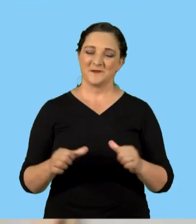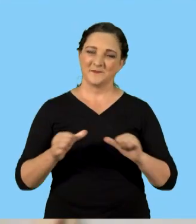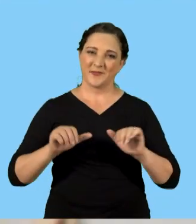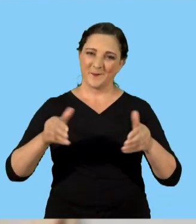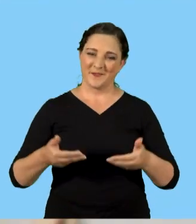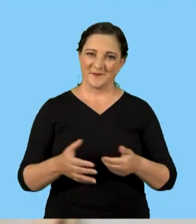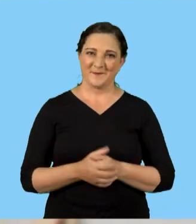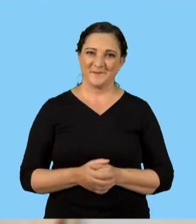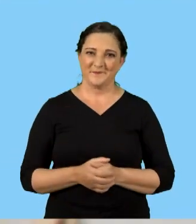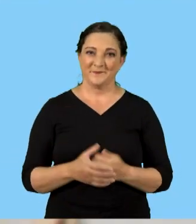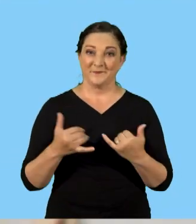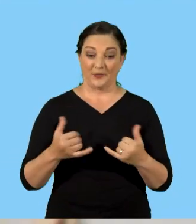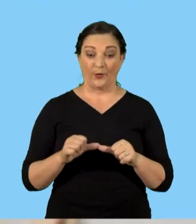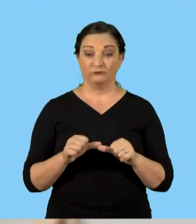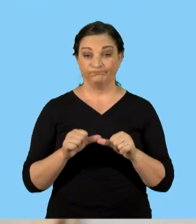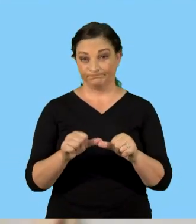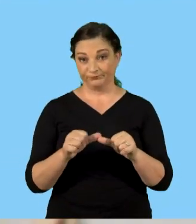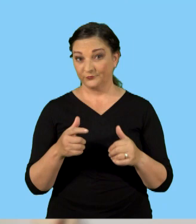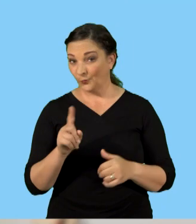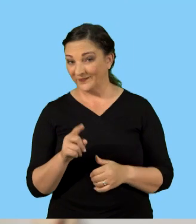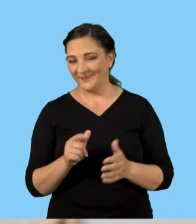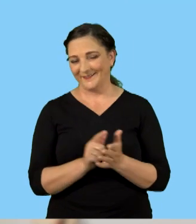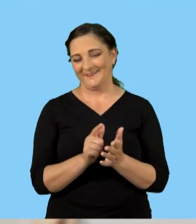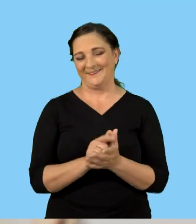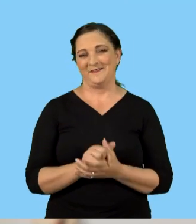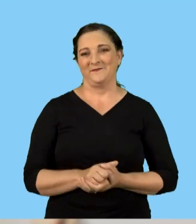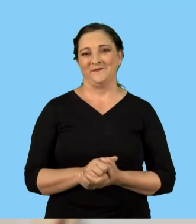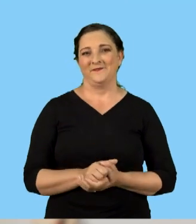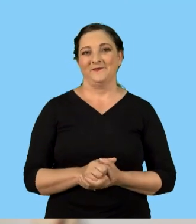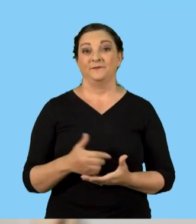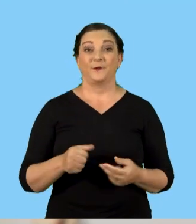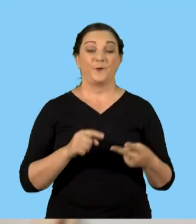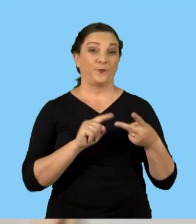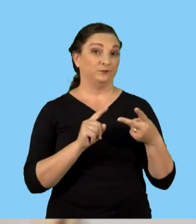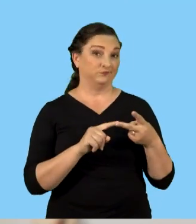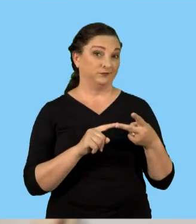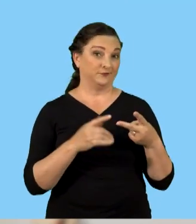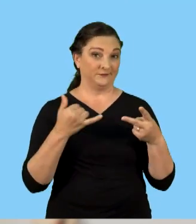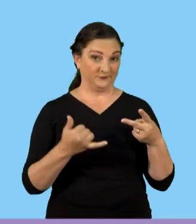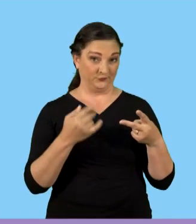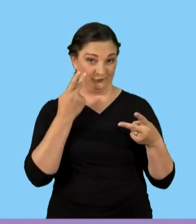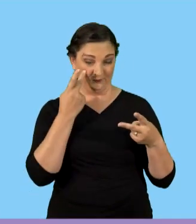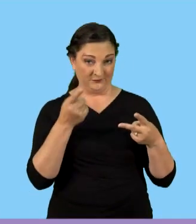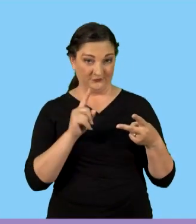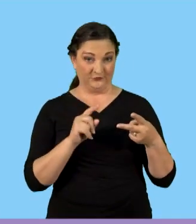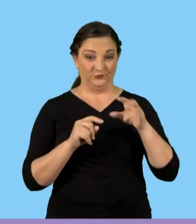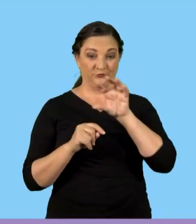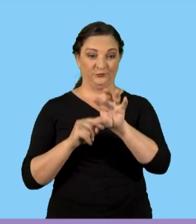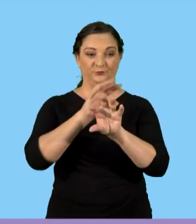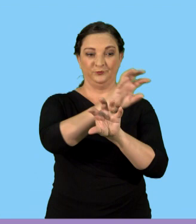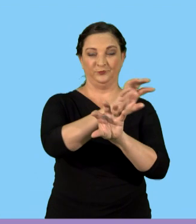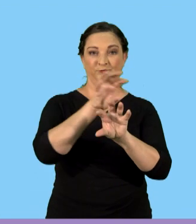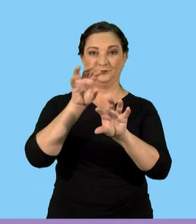Welcome back from the ad break, and let's continue with our lesson. So we are going to be moving on to the second point of our concept map, and that is from